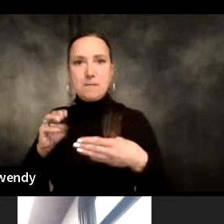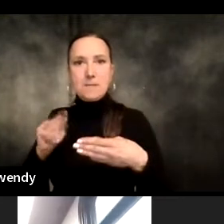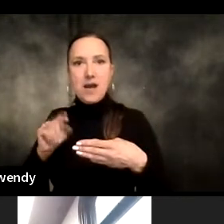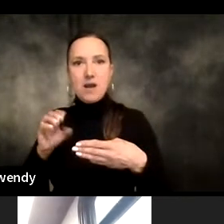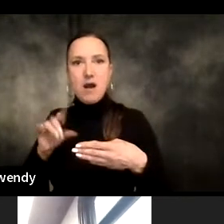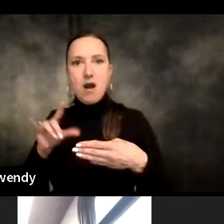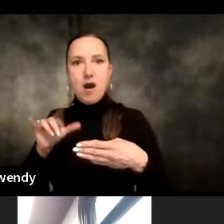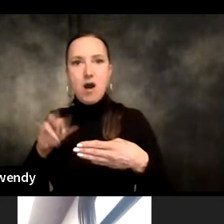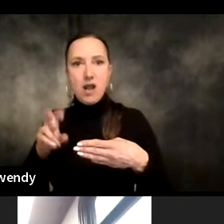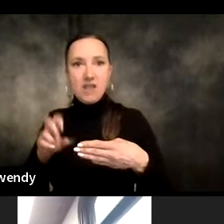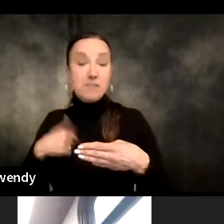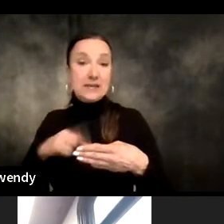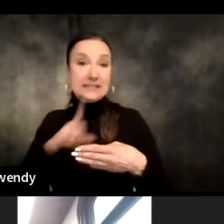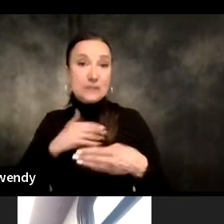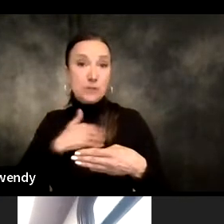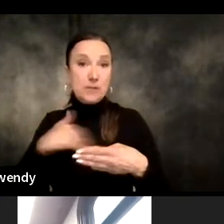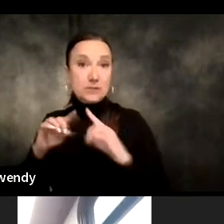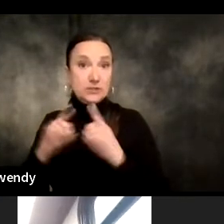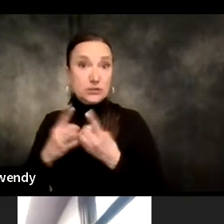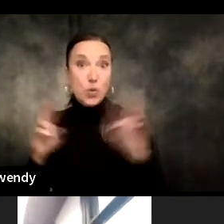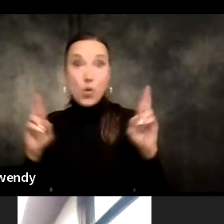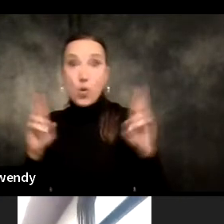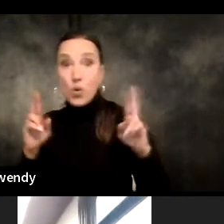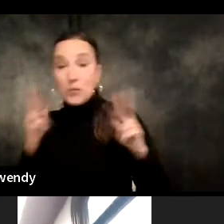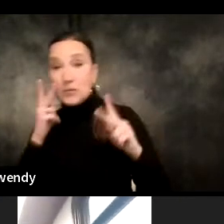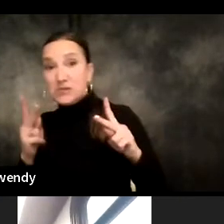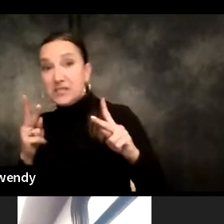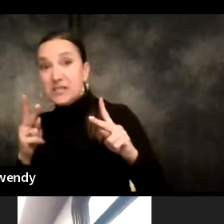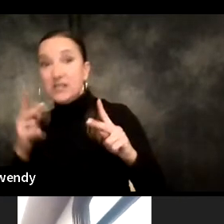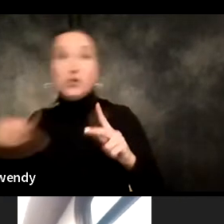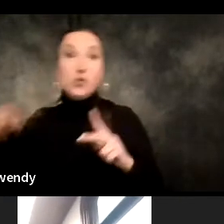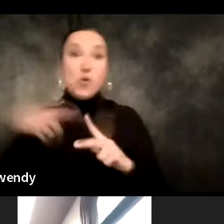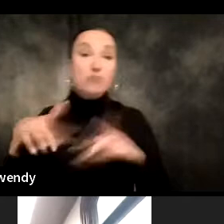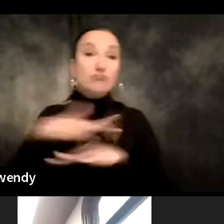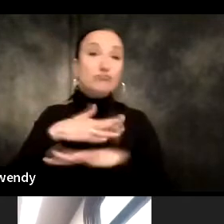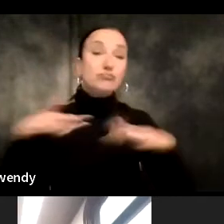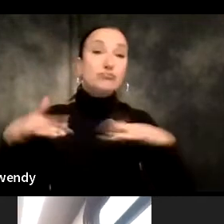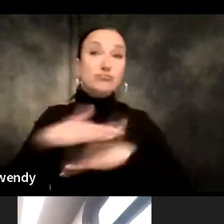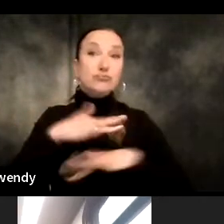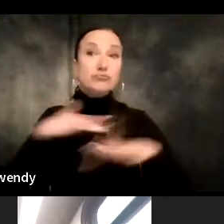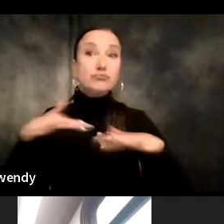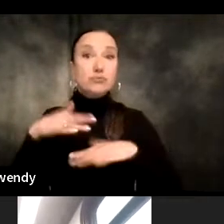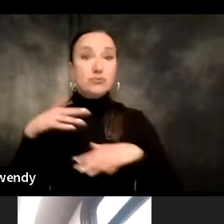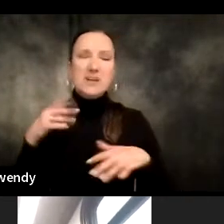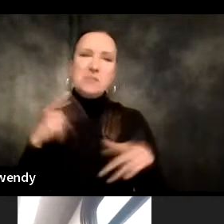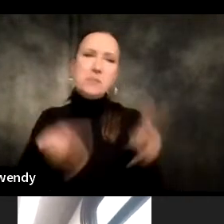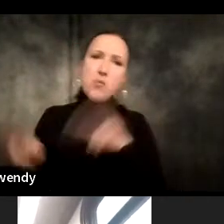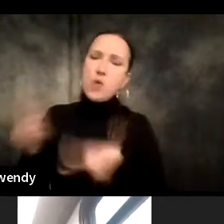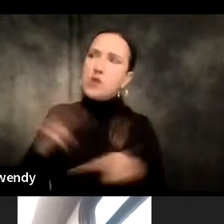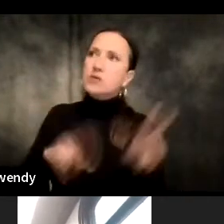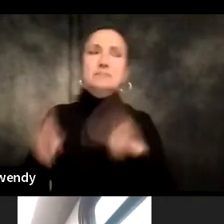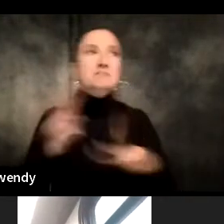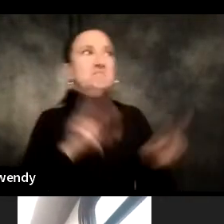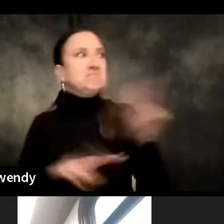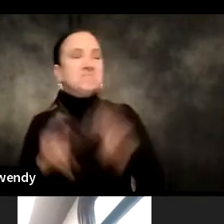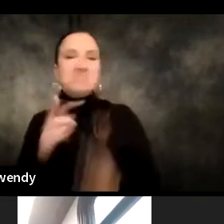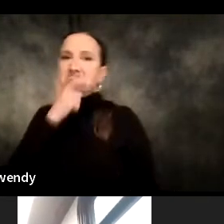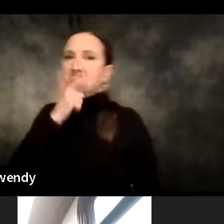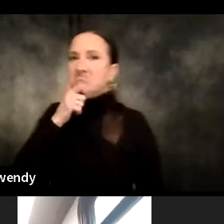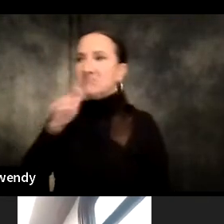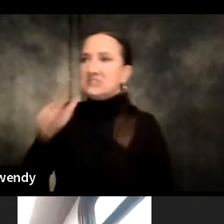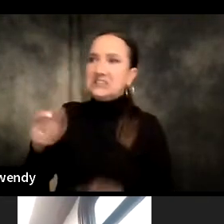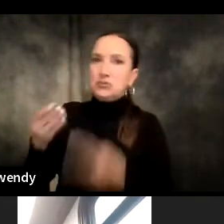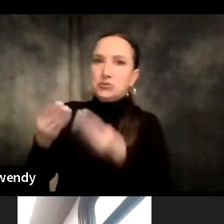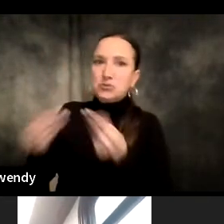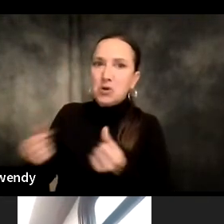my single member district. So hope to see folks out there. I'm going to walk through to look for anything that needs to be addressed,